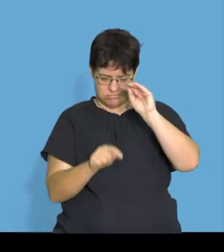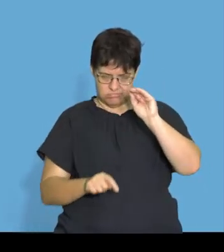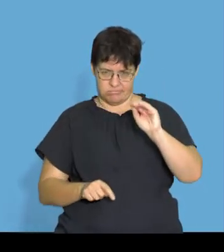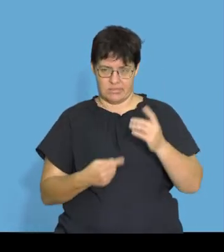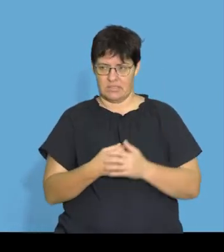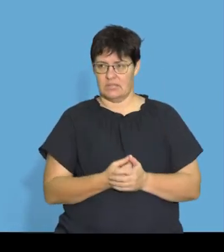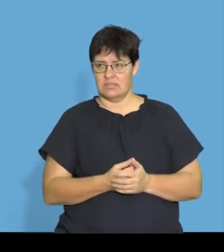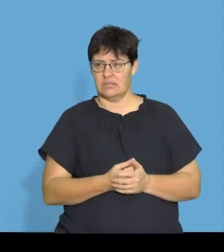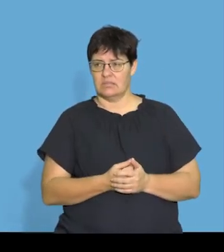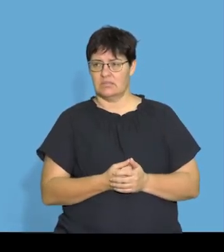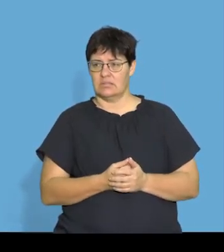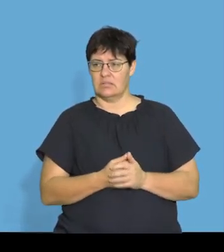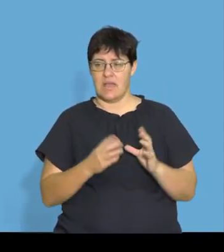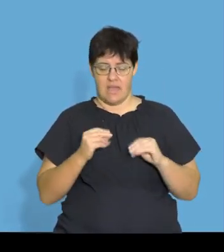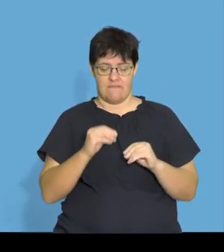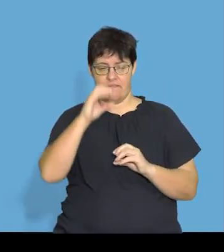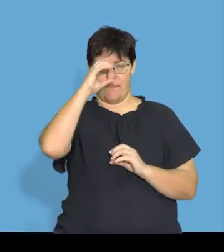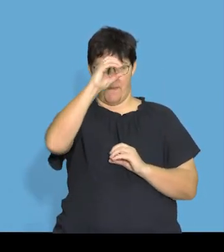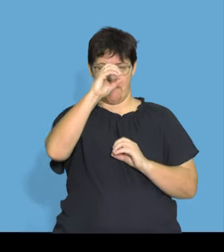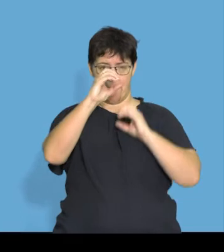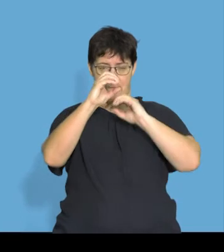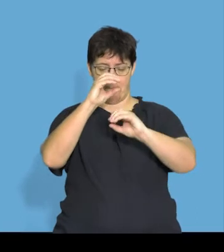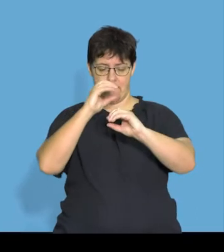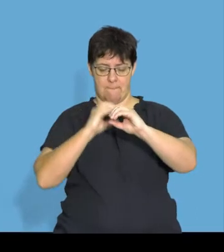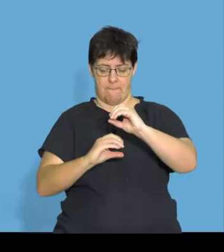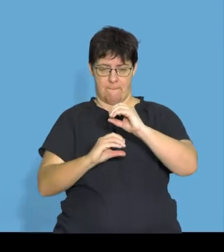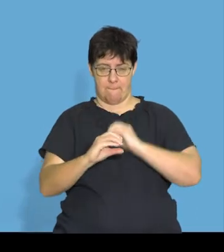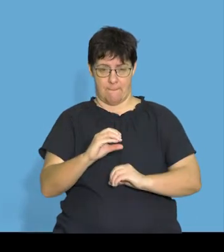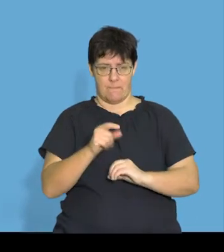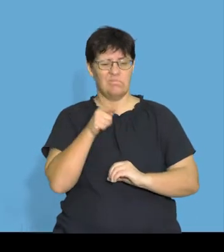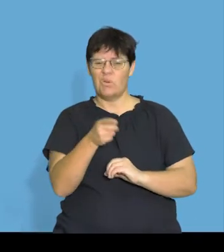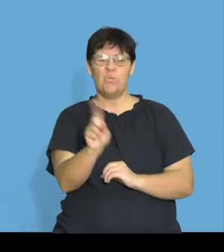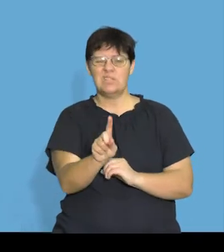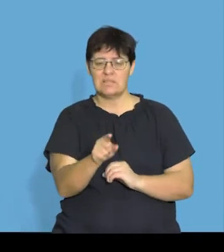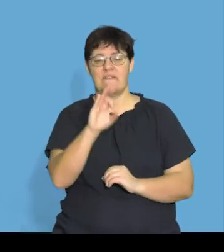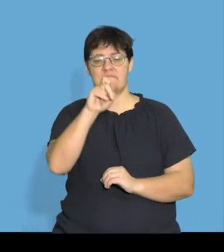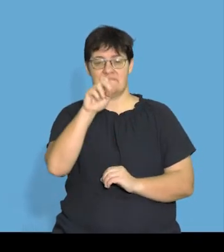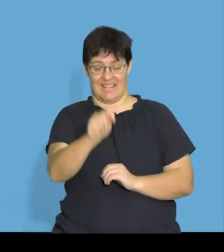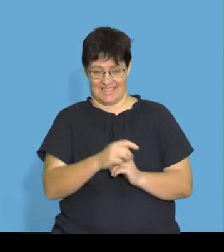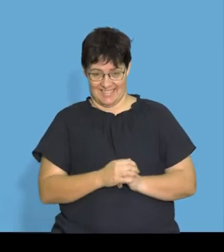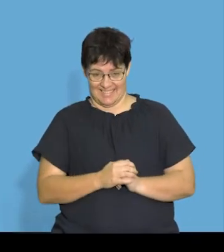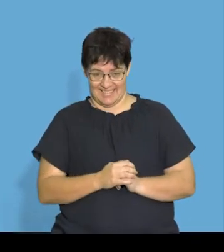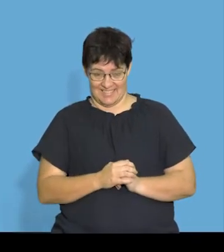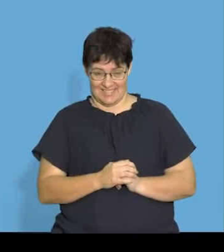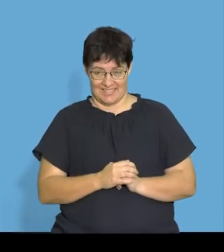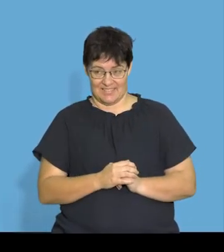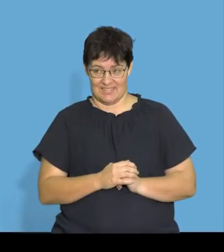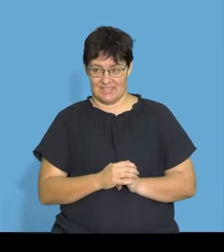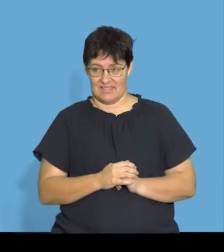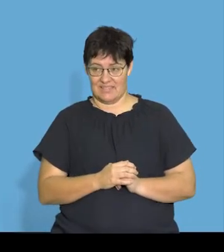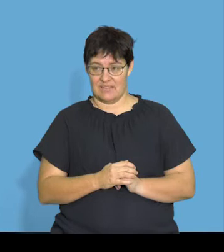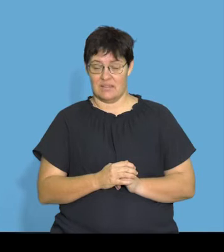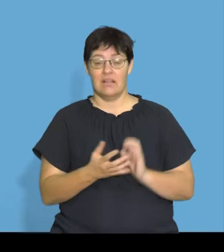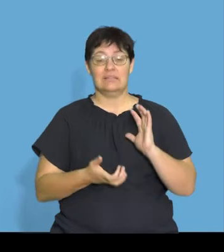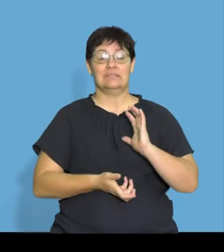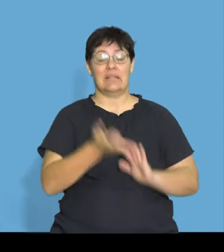this cell, and what it is around here, all right, is fat. Now, have